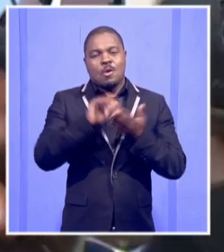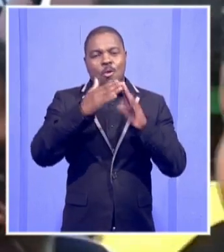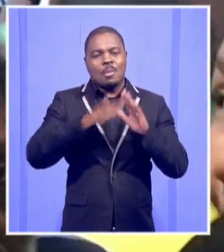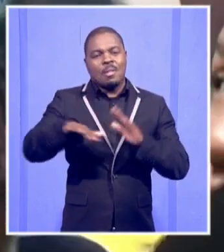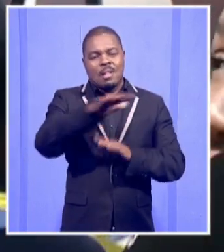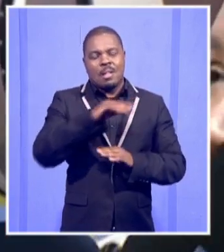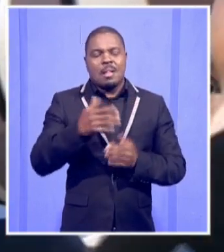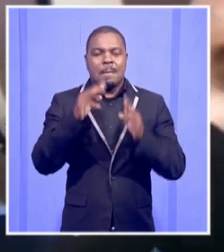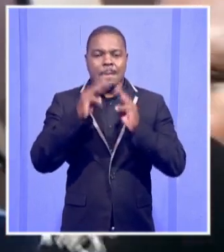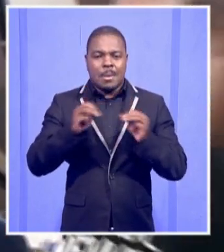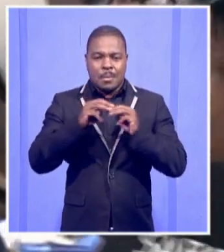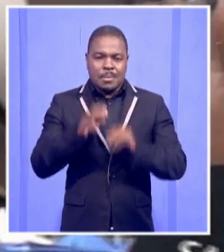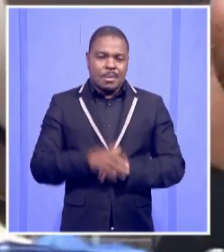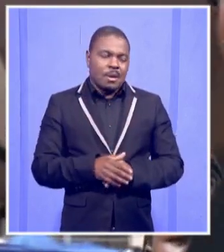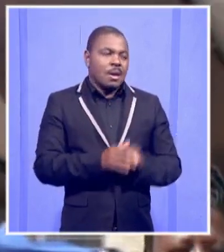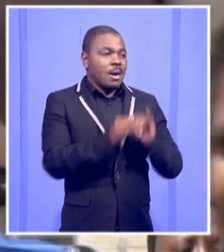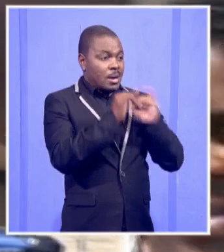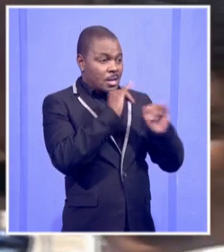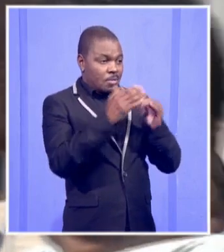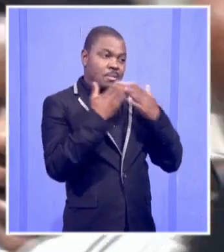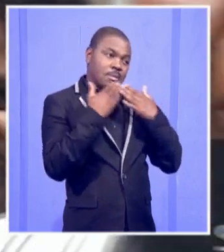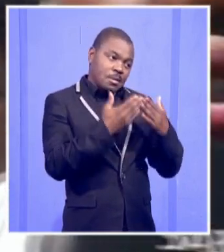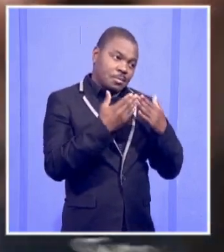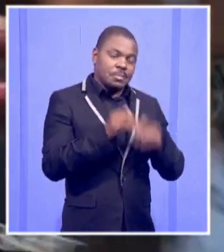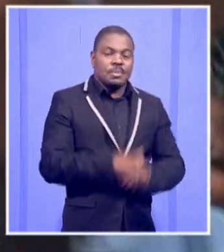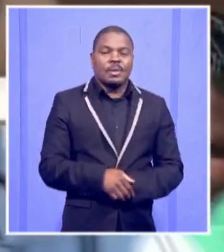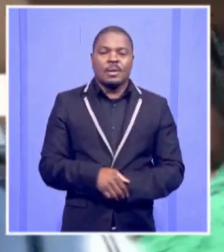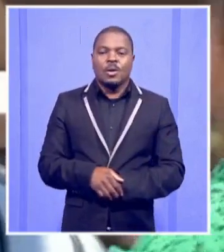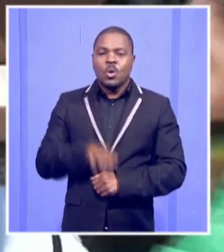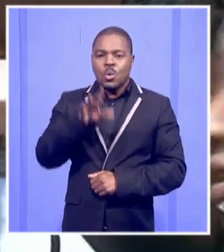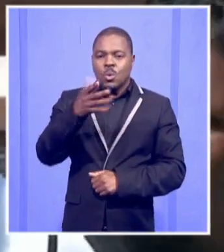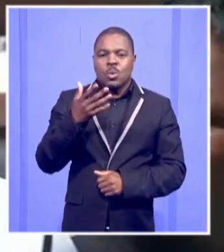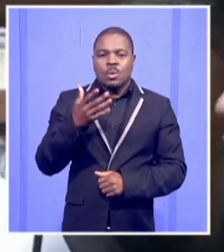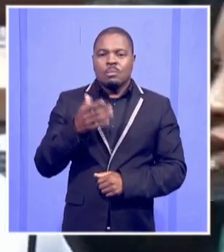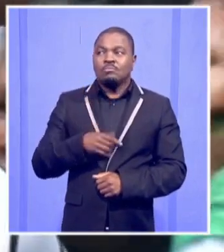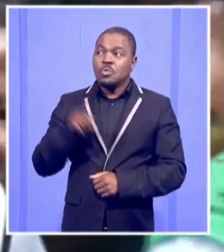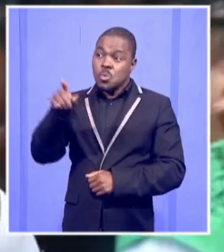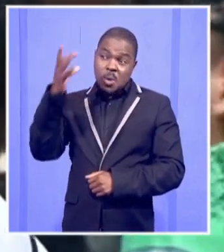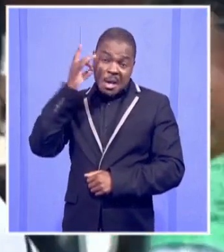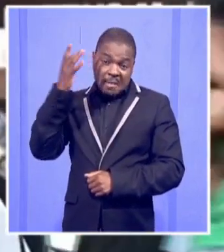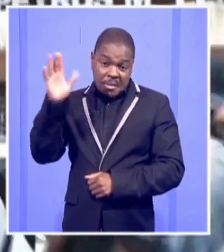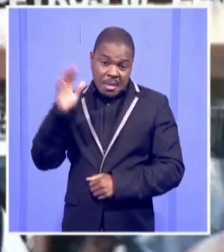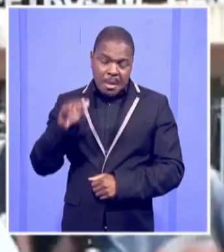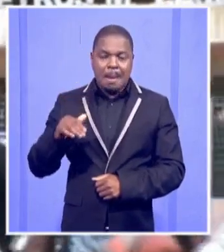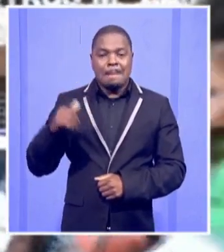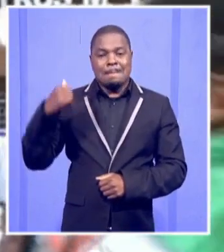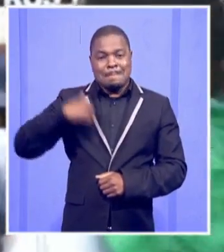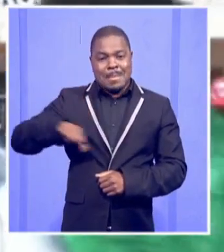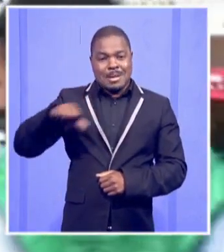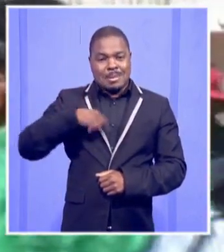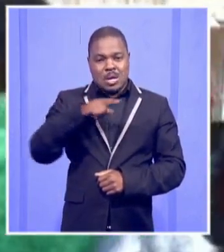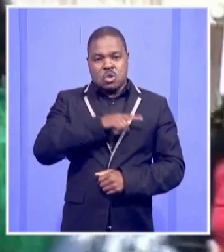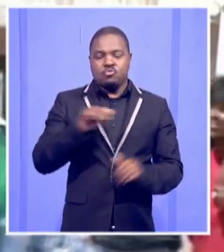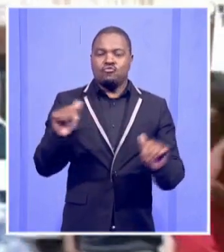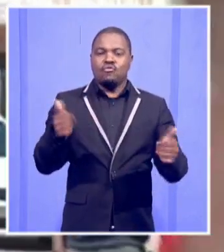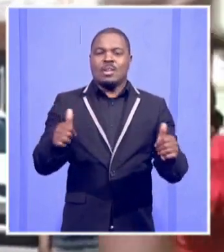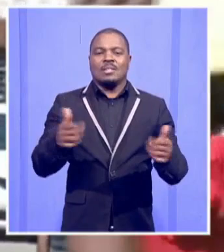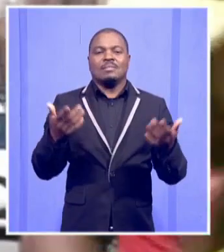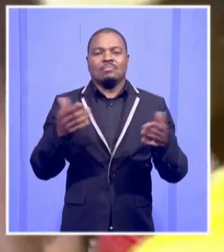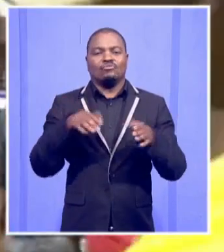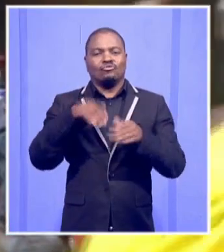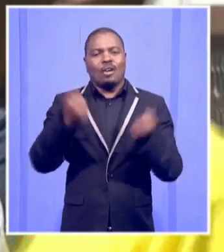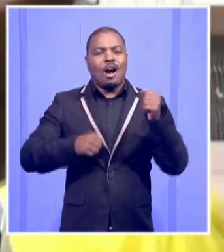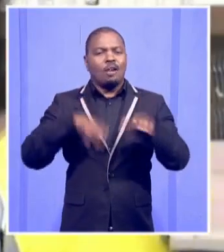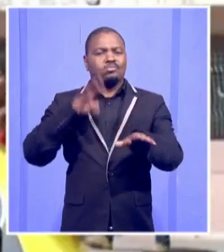you so much, Ntato, for the interview. As you have it there in studio, the metro is well prepared for the traffic congestion. It's